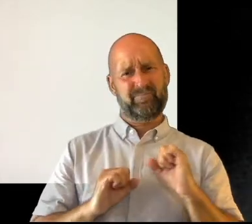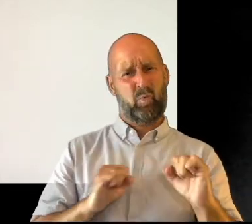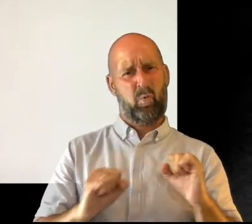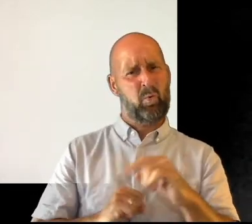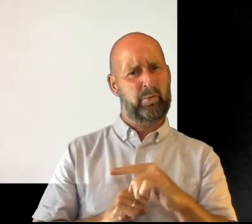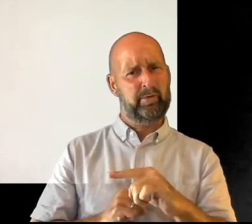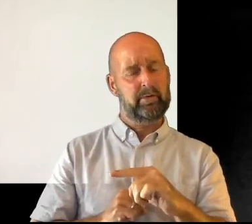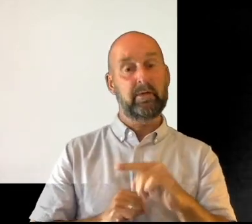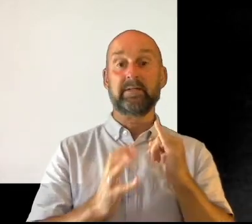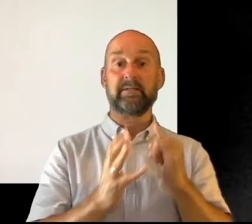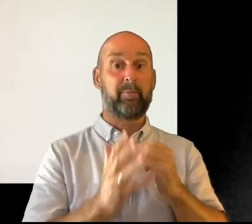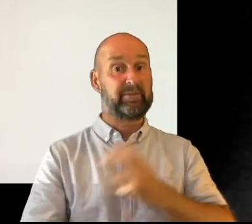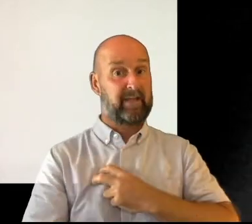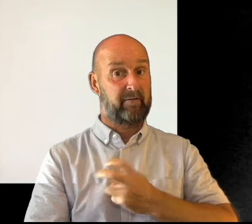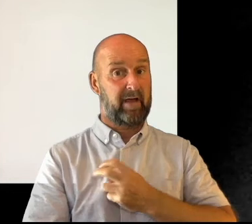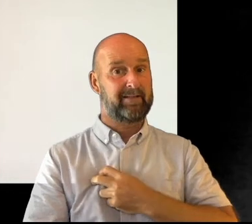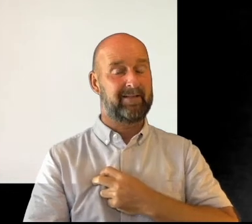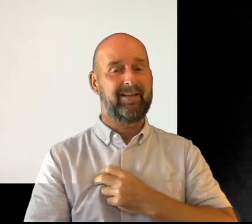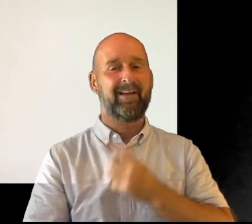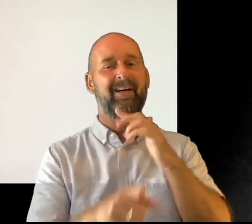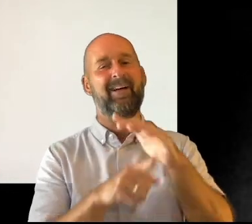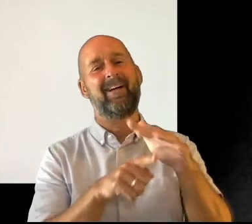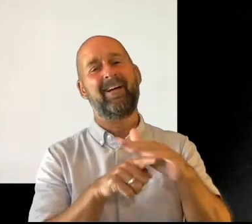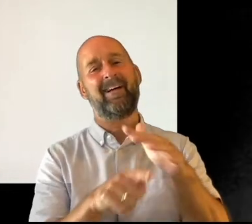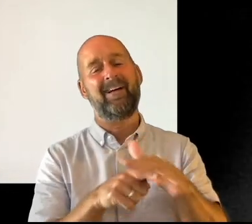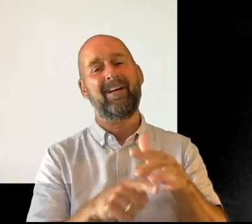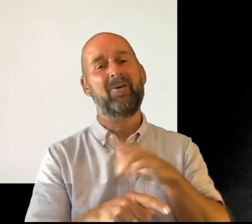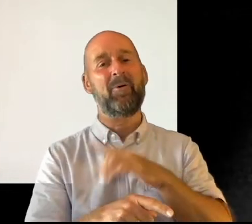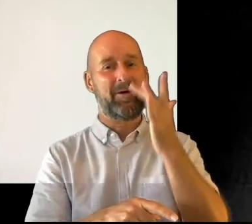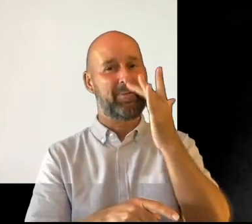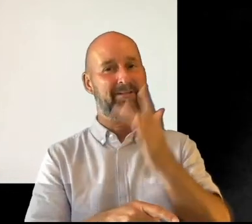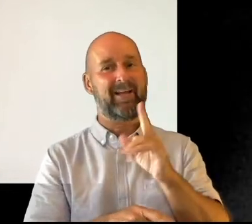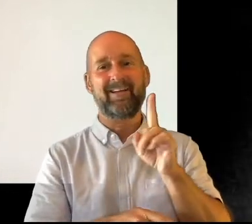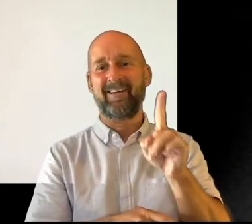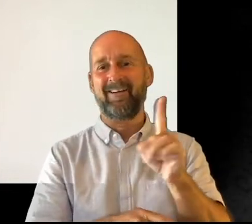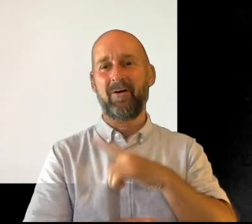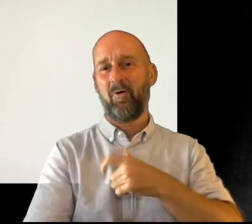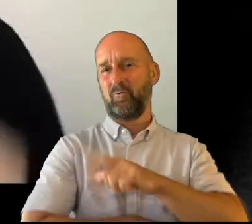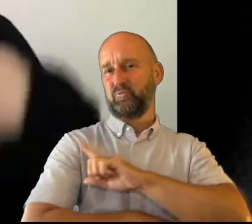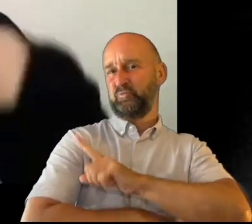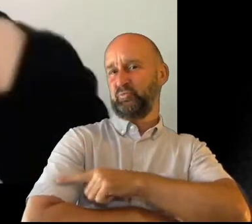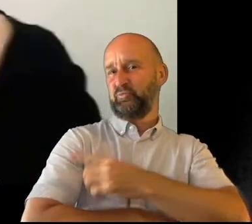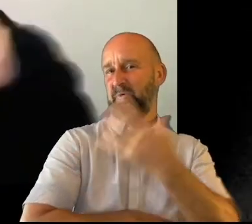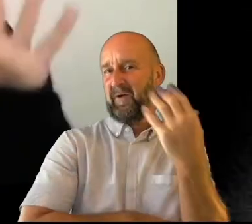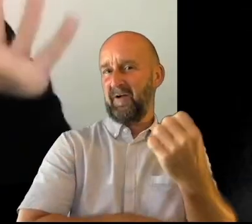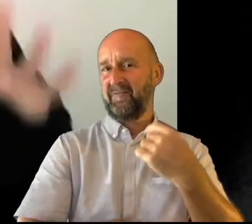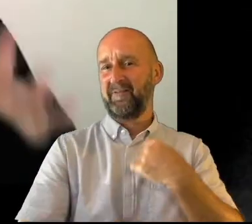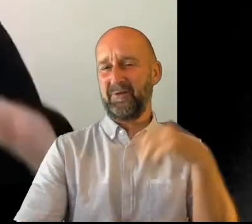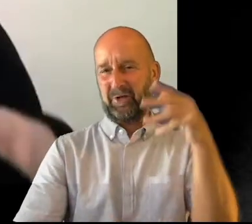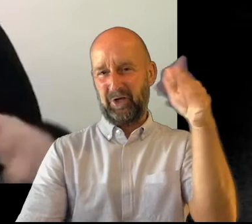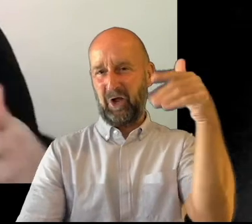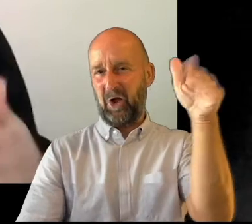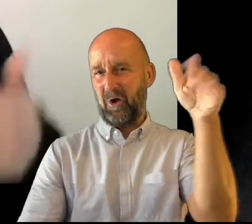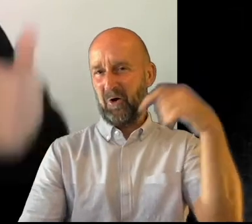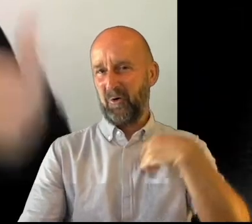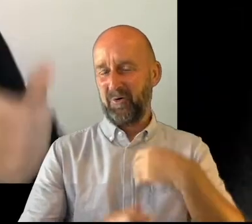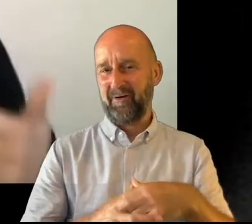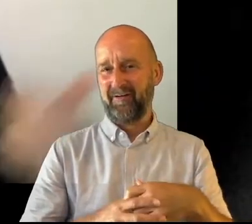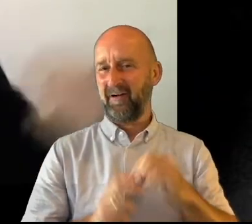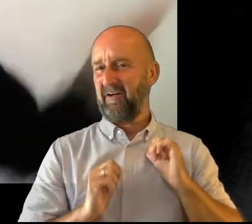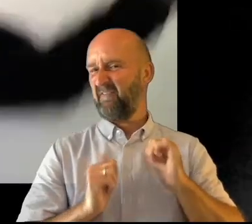Samrah is also terrified, but jokes to reassure Kwame by pretending to have big muscles. Go.